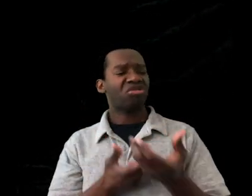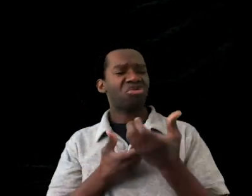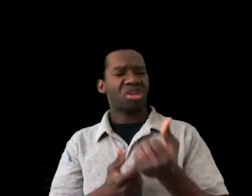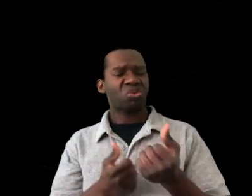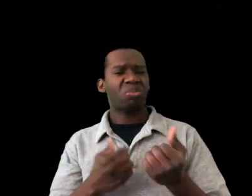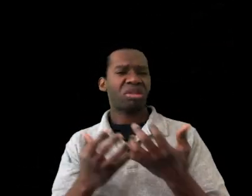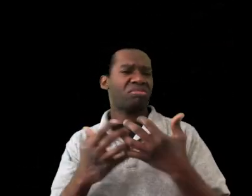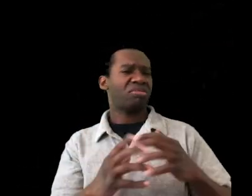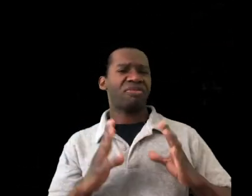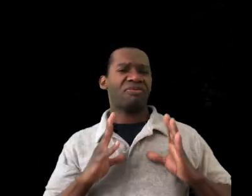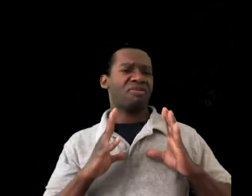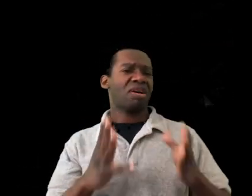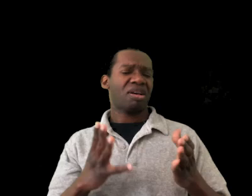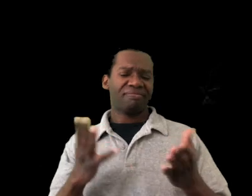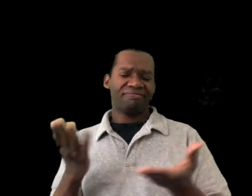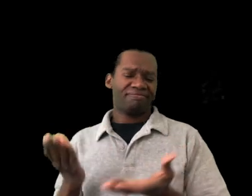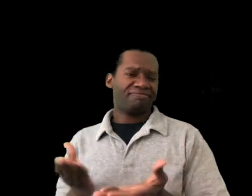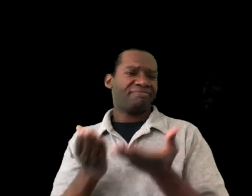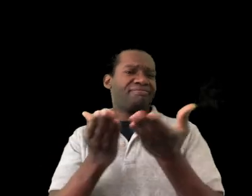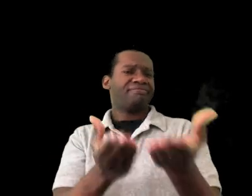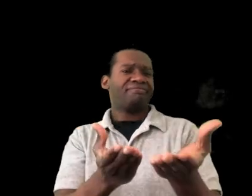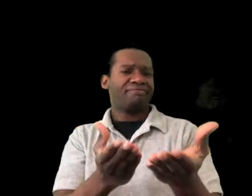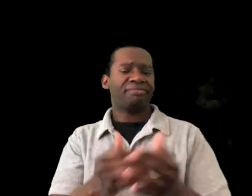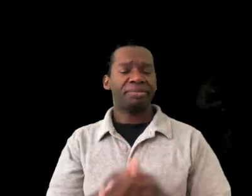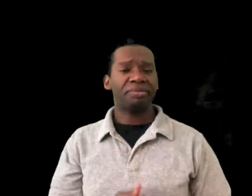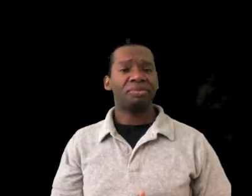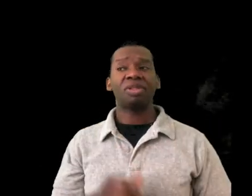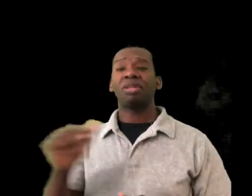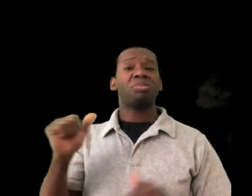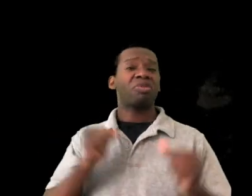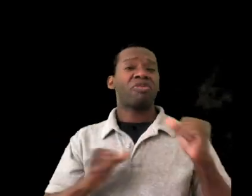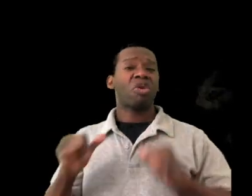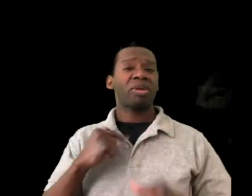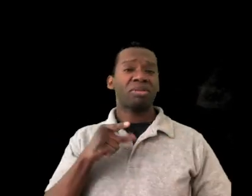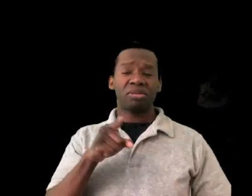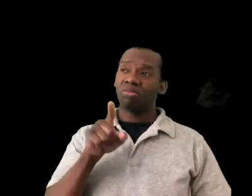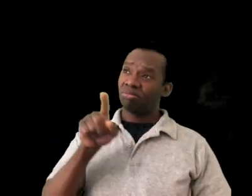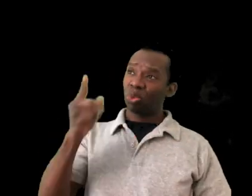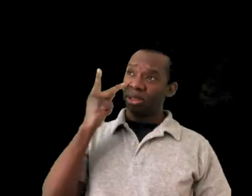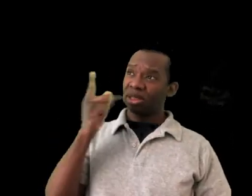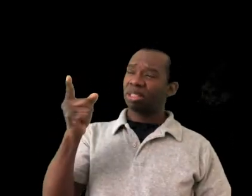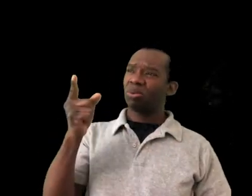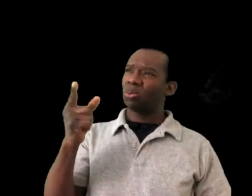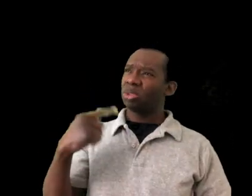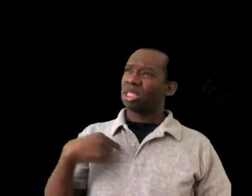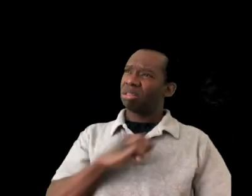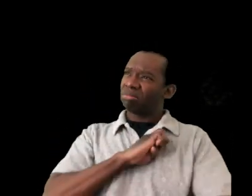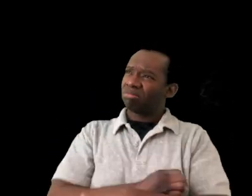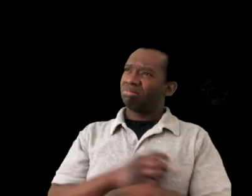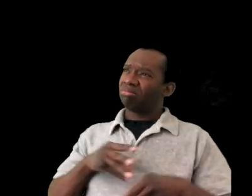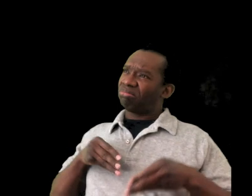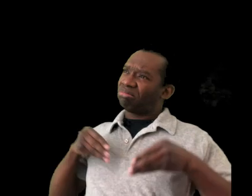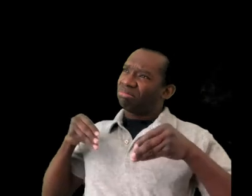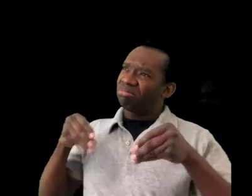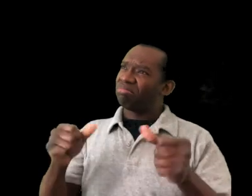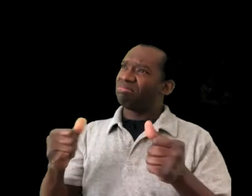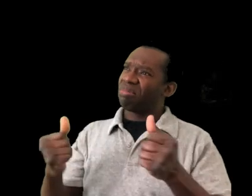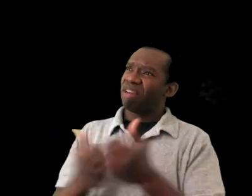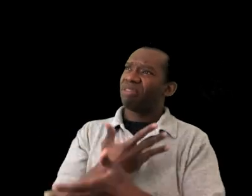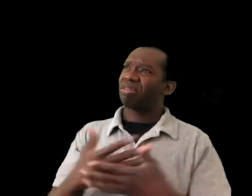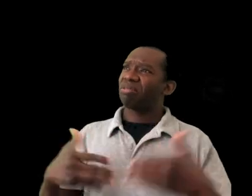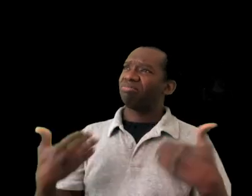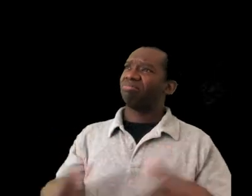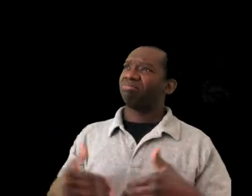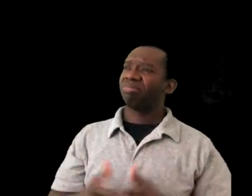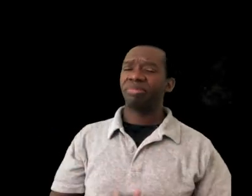of tears, but still in his godlike, thunderous voice, that the future of the American theater was in good hands. All of his